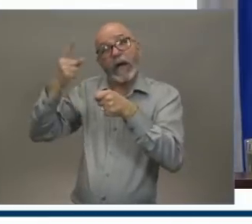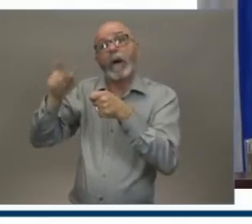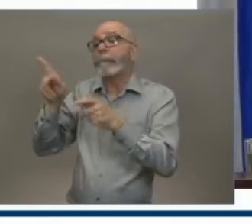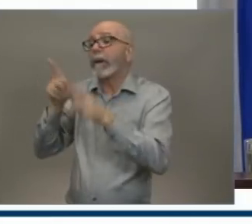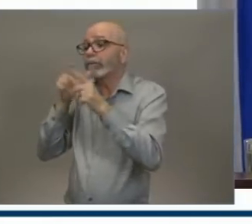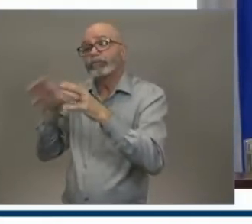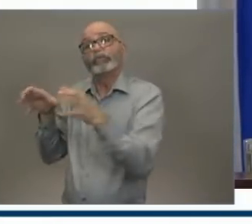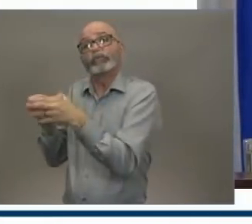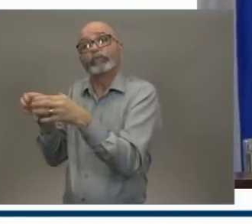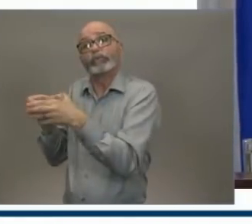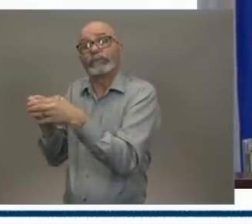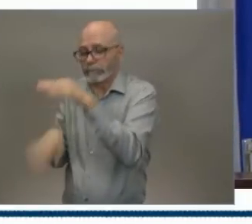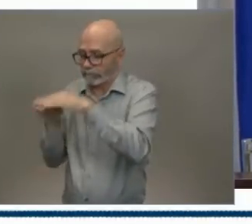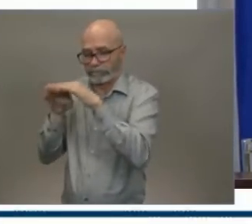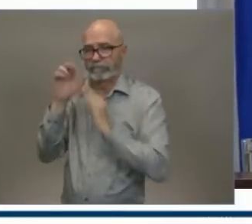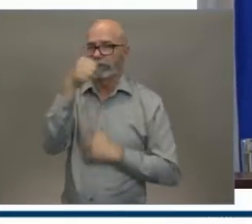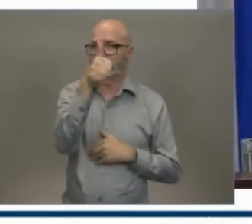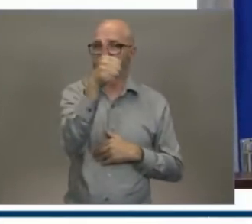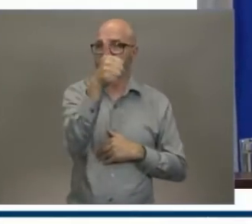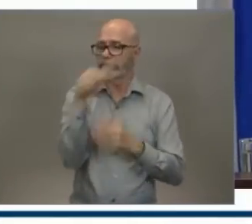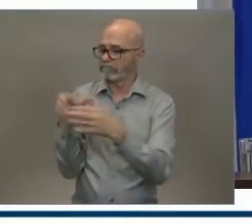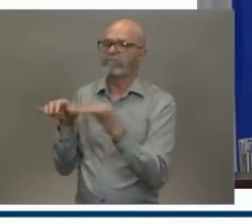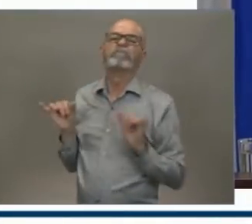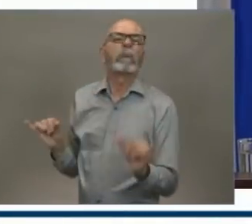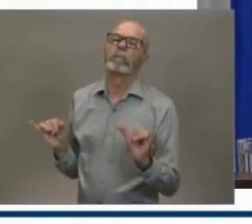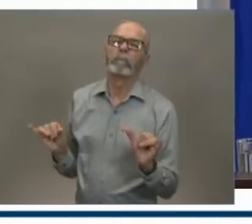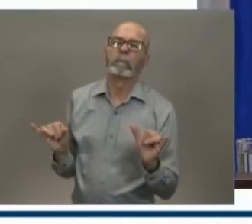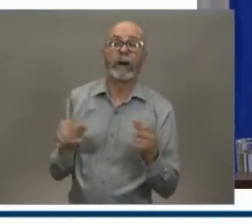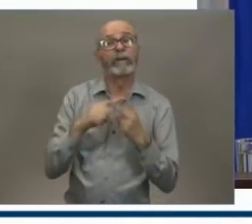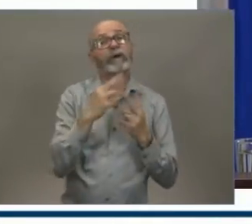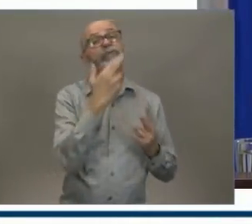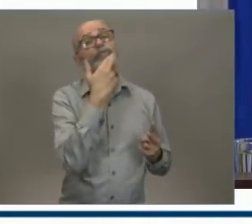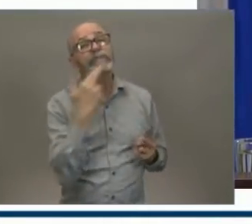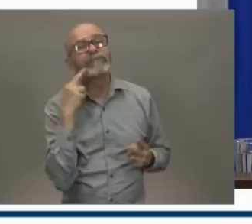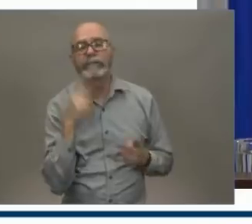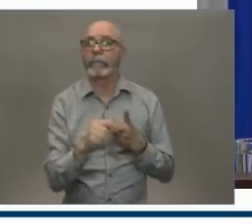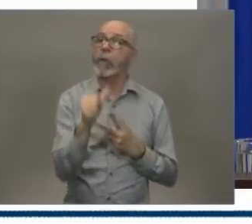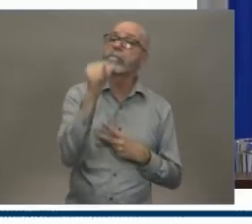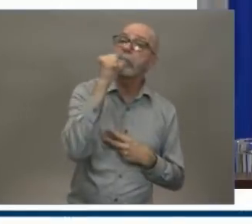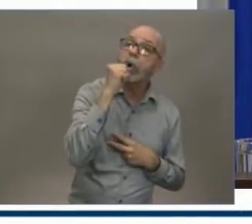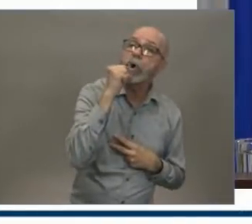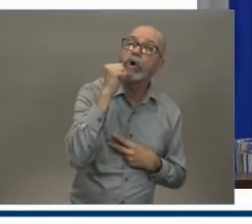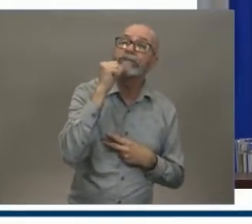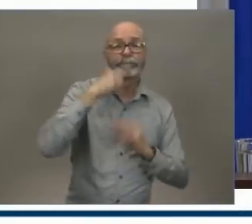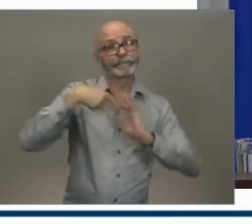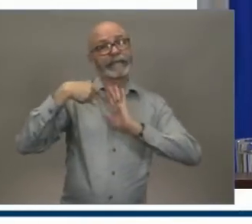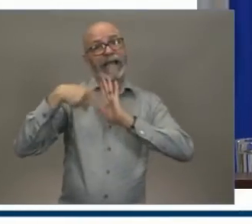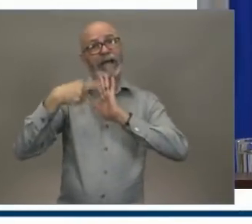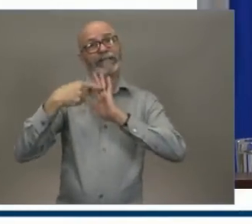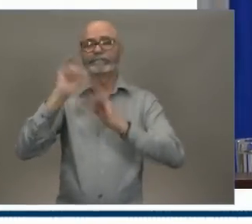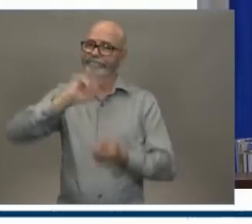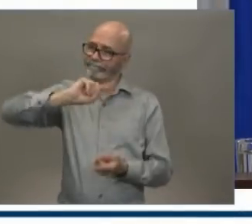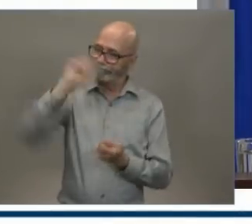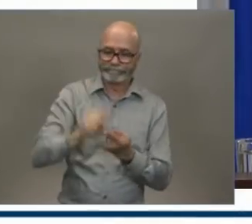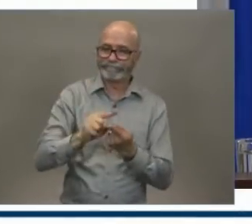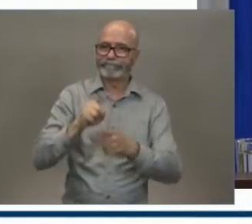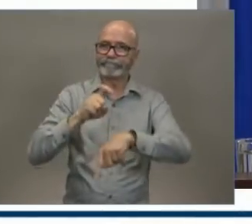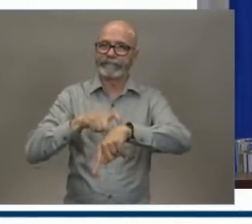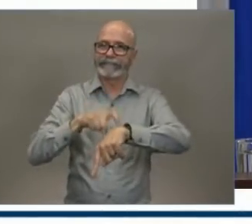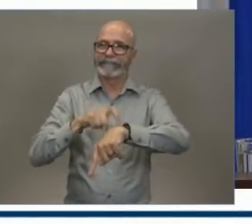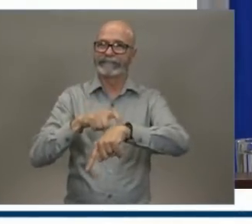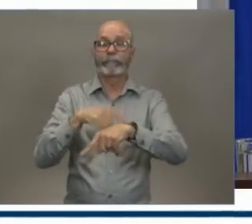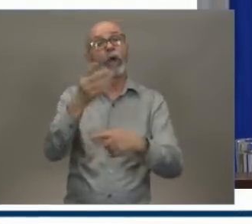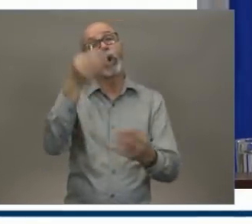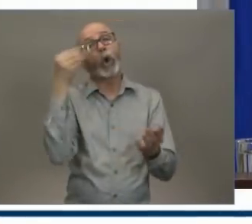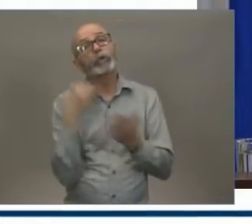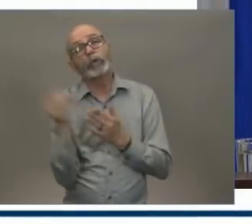10. Restaurant and bars will continue to operate under reduced hours, and shopping and retail is still at